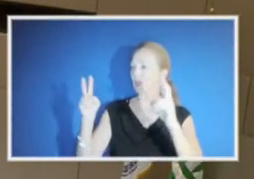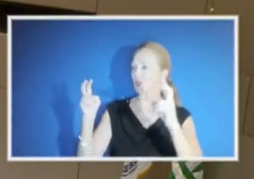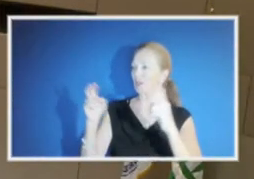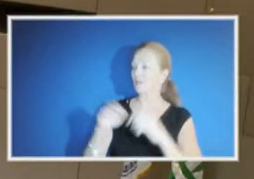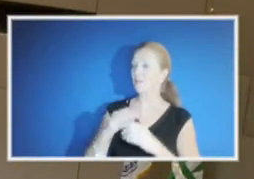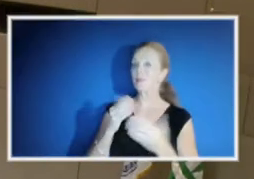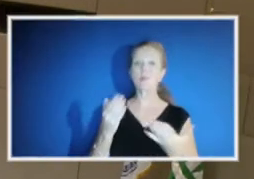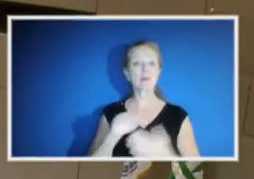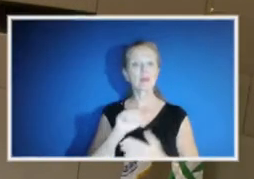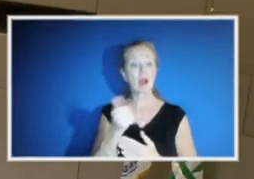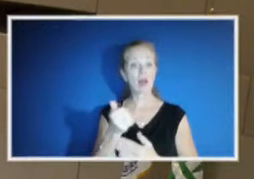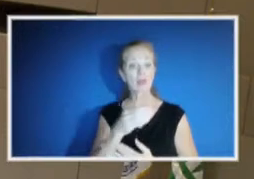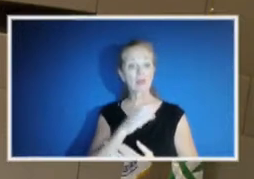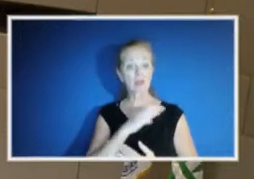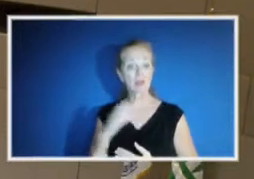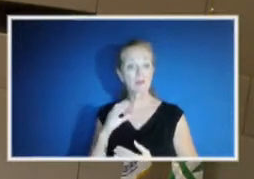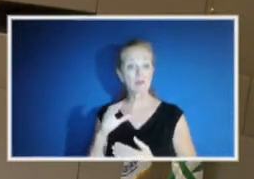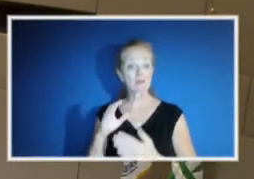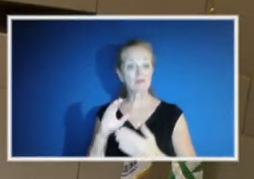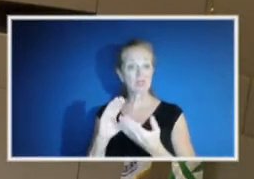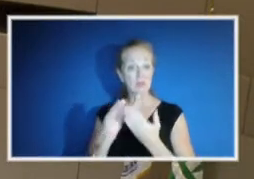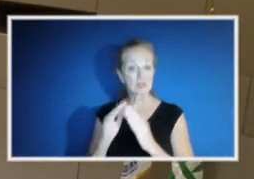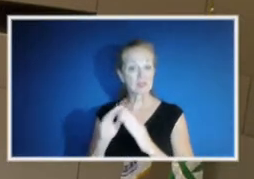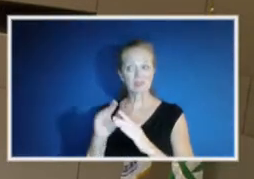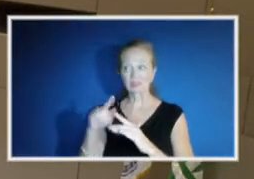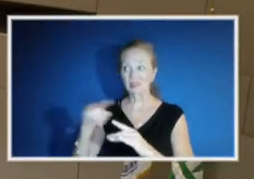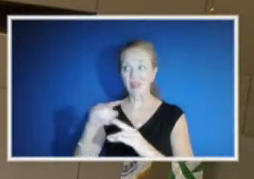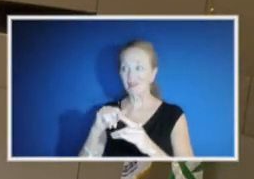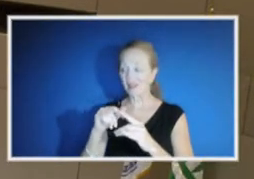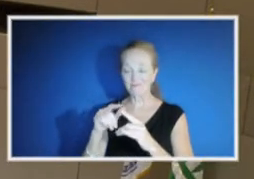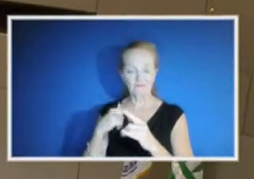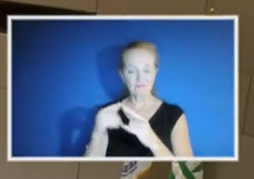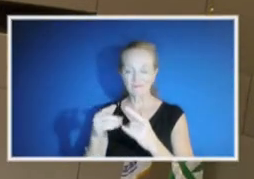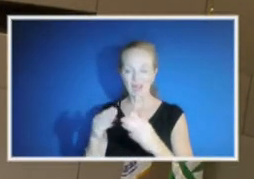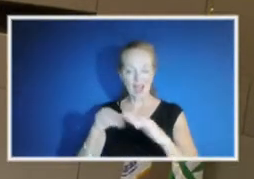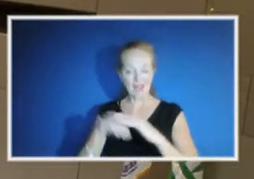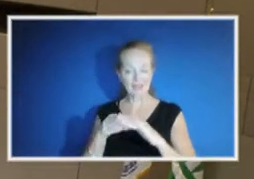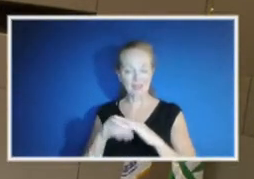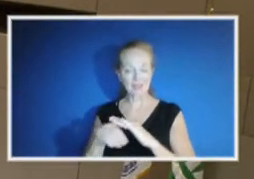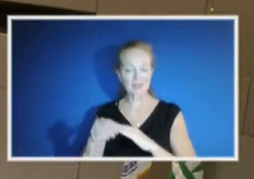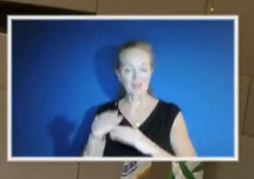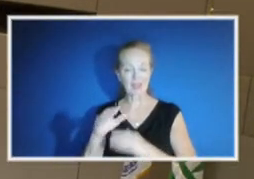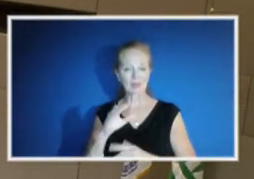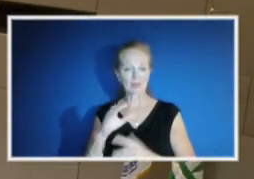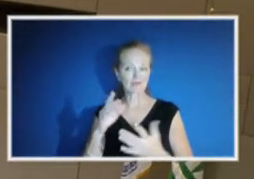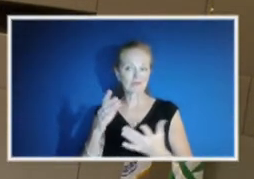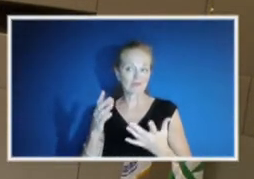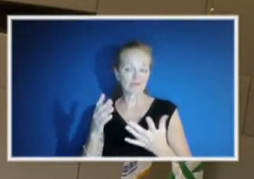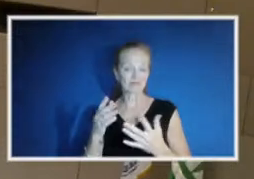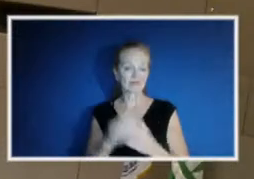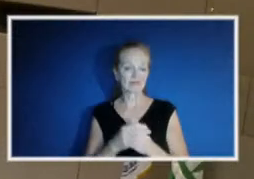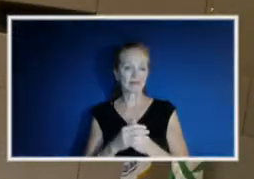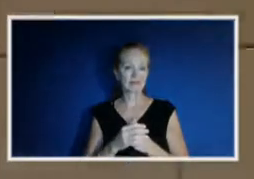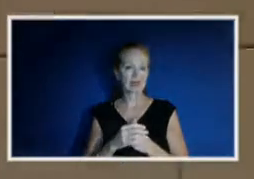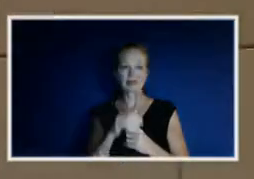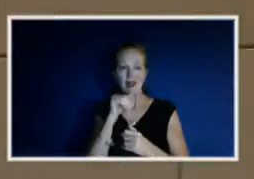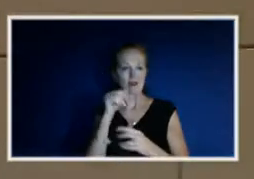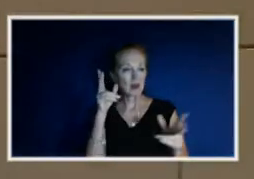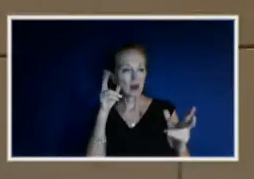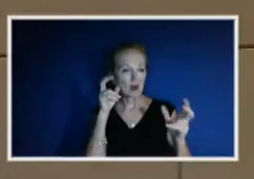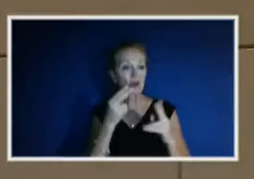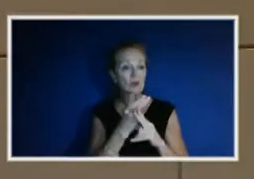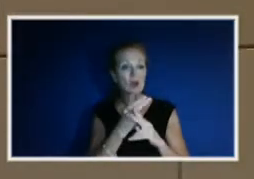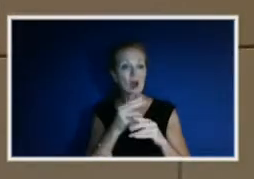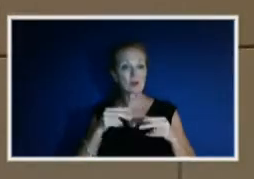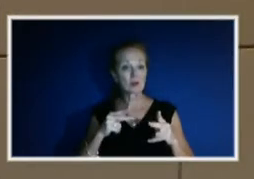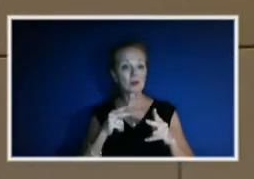that feel that they don't have access to counsel or that aren't being heard. So I think we could use this as an opportunity to reach